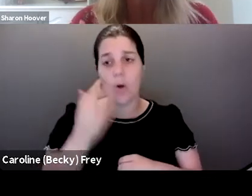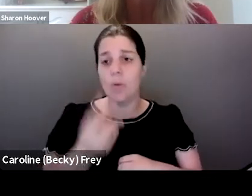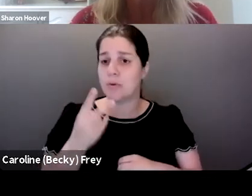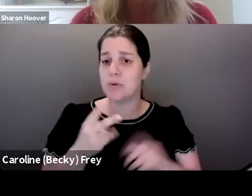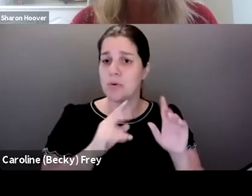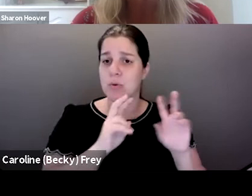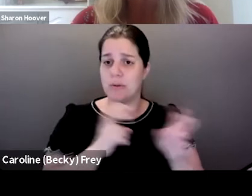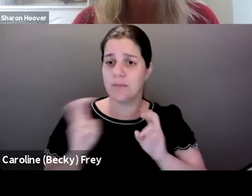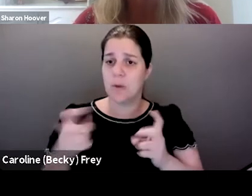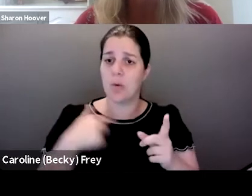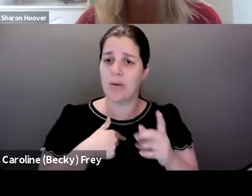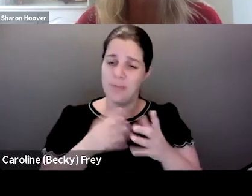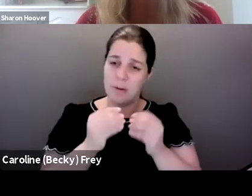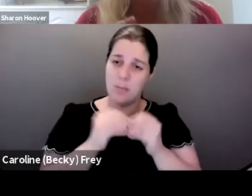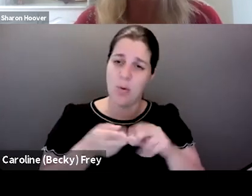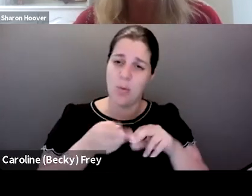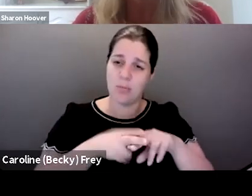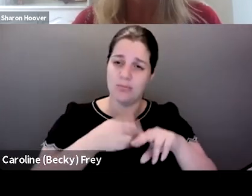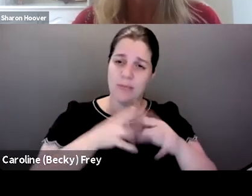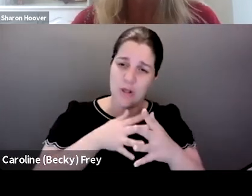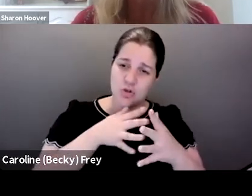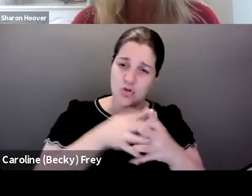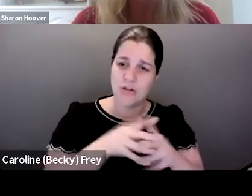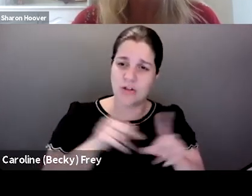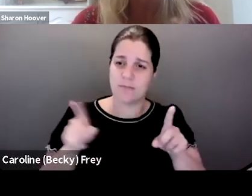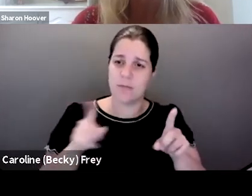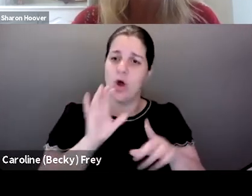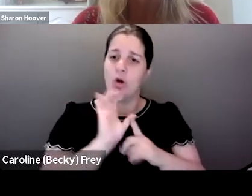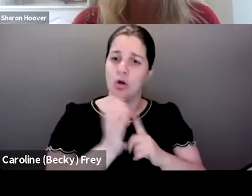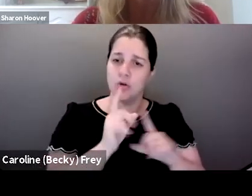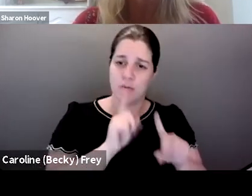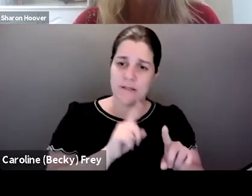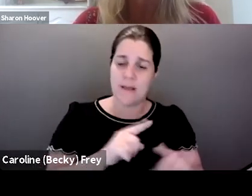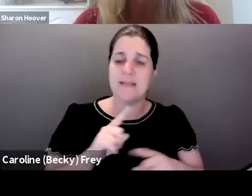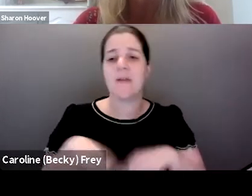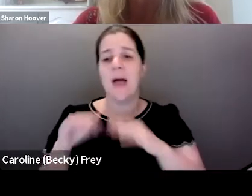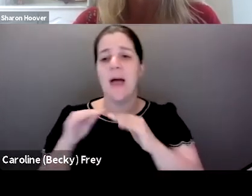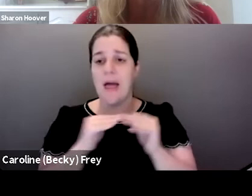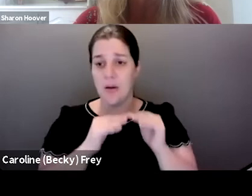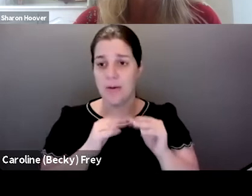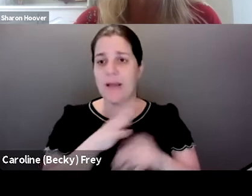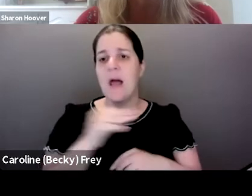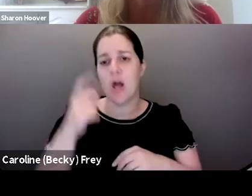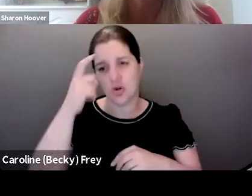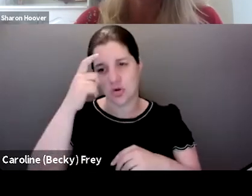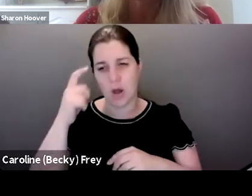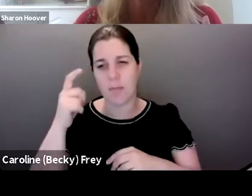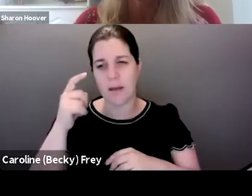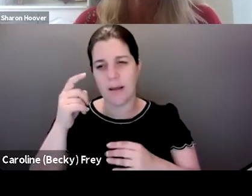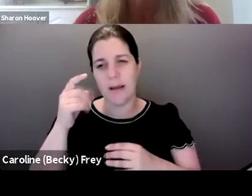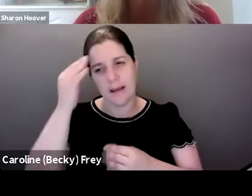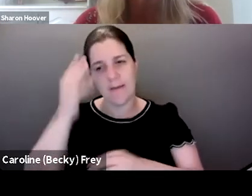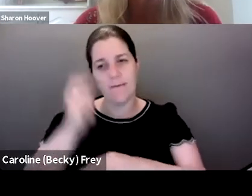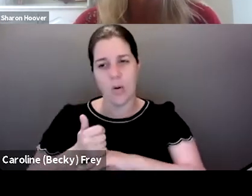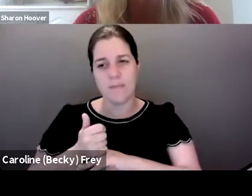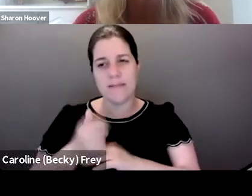increasingly integrating into our work are cultural responsiveness and equity and trauma-informed and healing-centered approaches. So the three pillars,